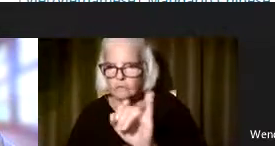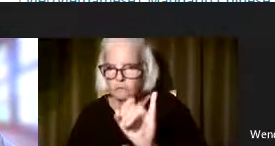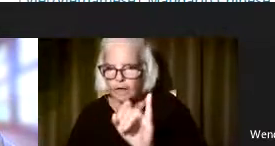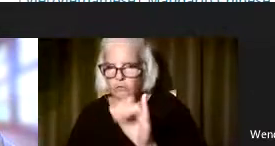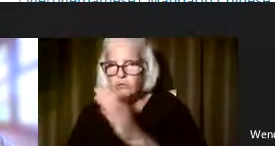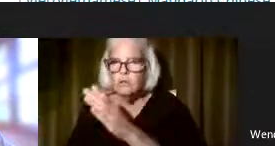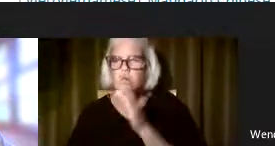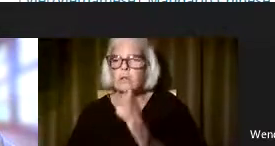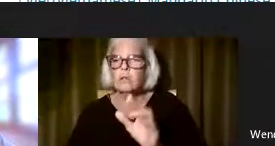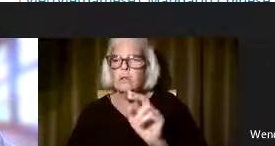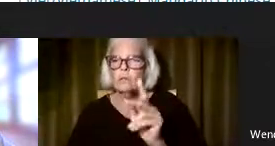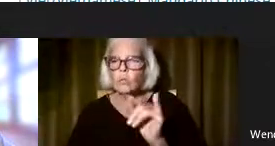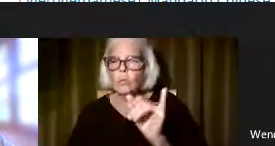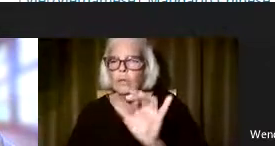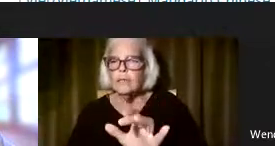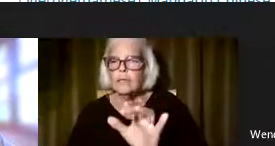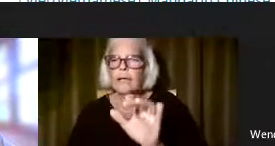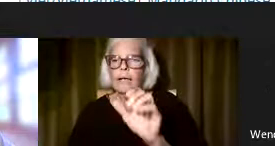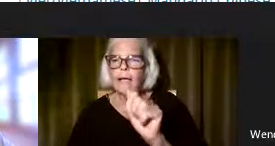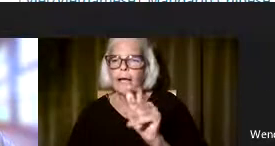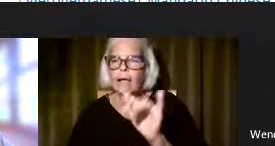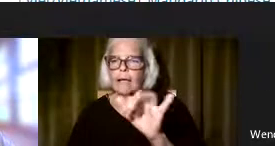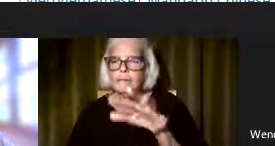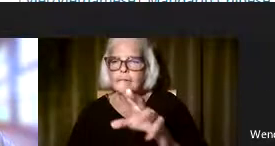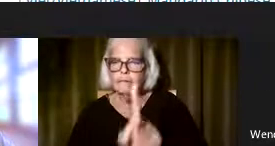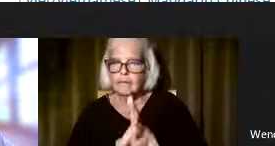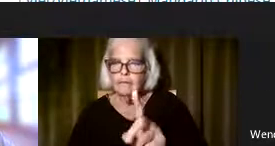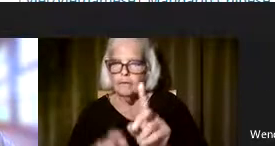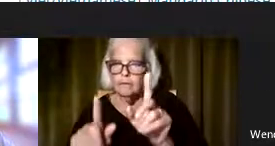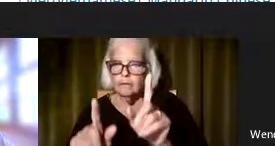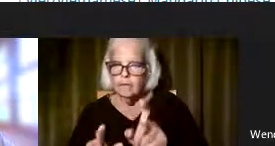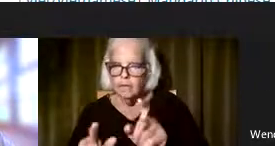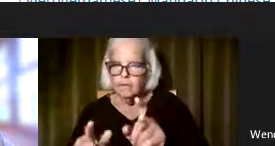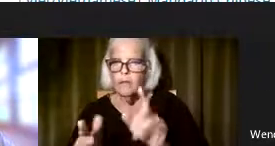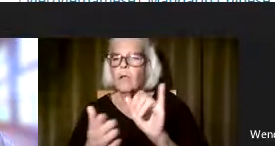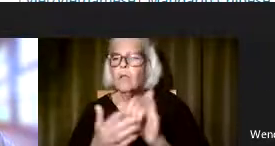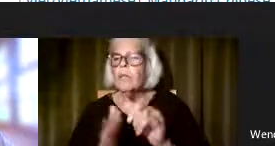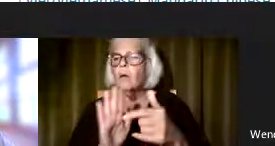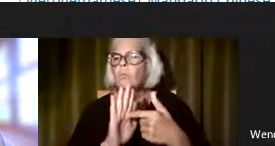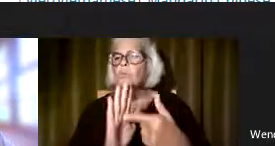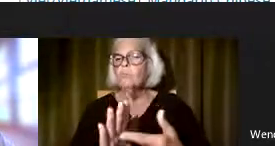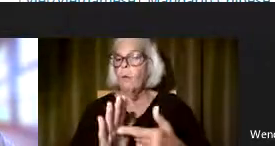which could be PCR or LAMP, will tell you if you have RNA